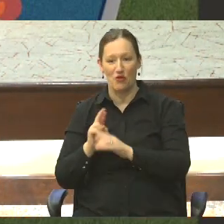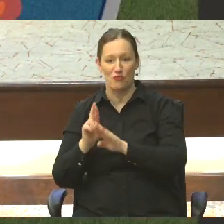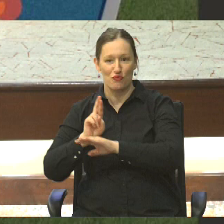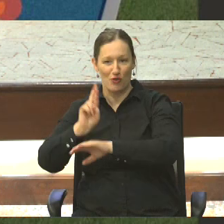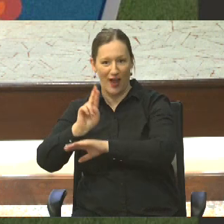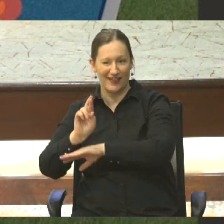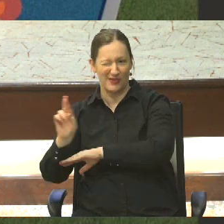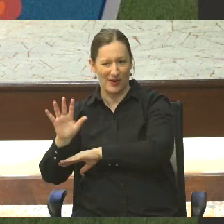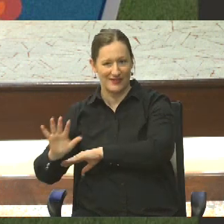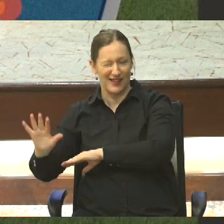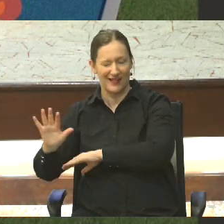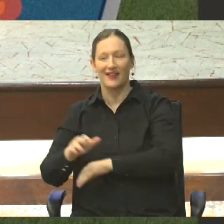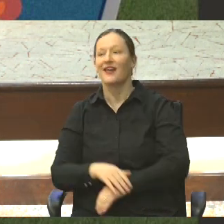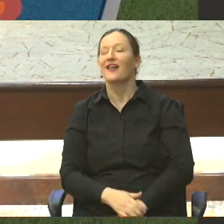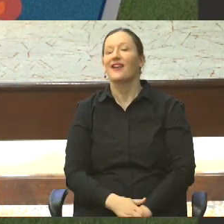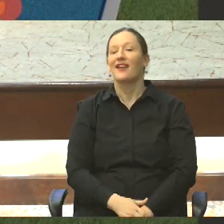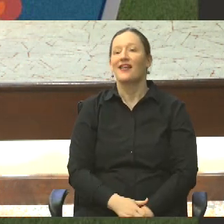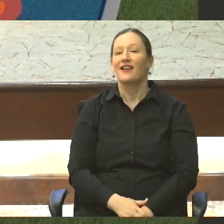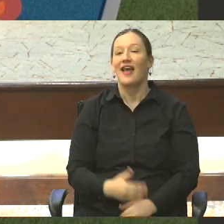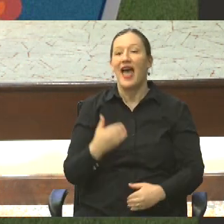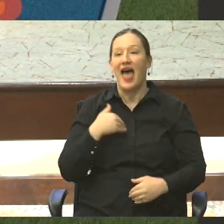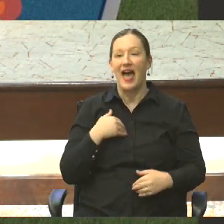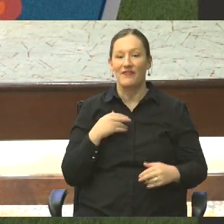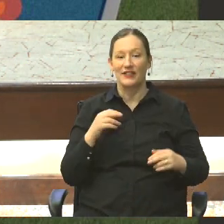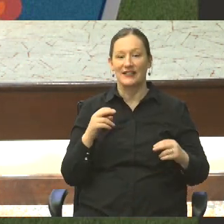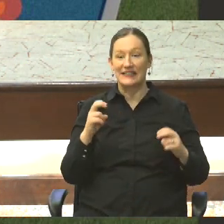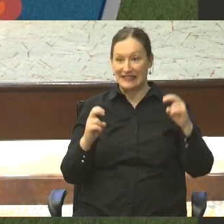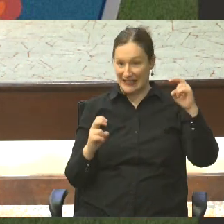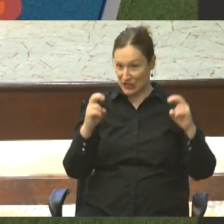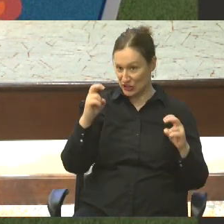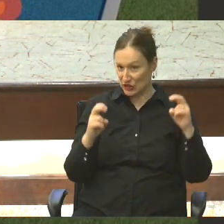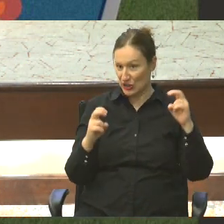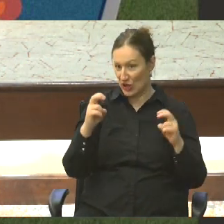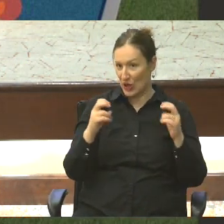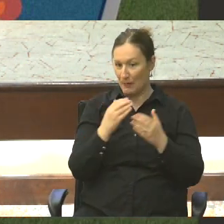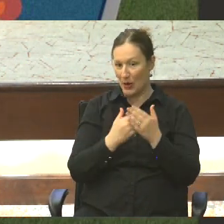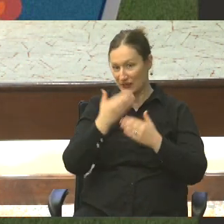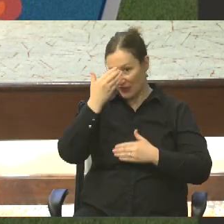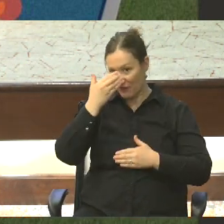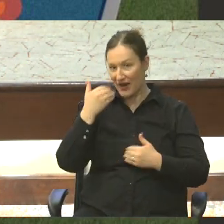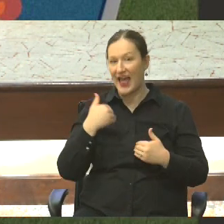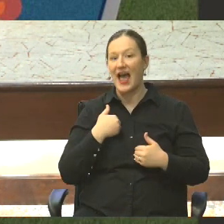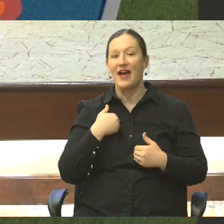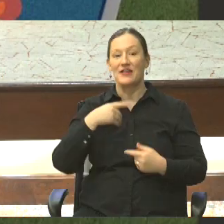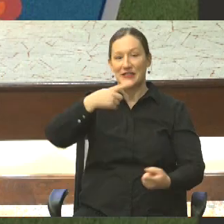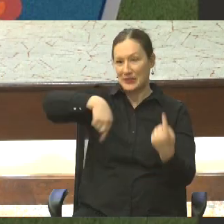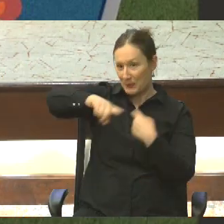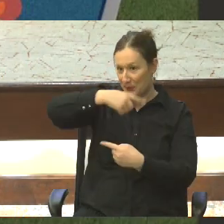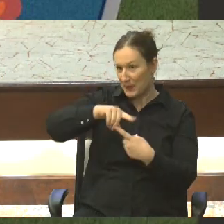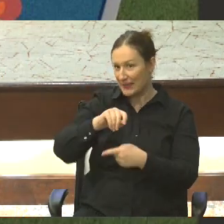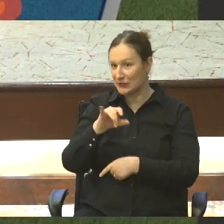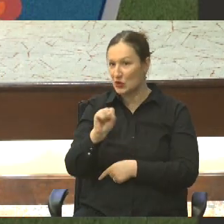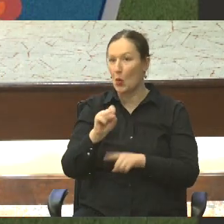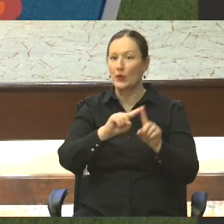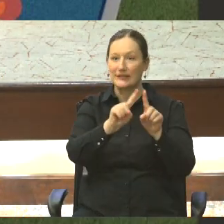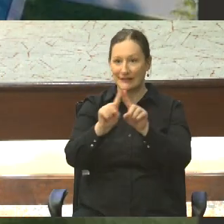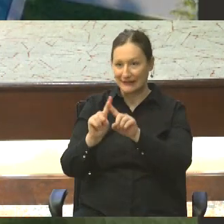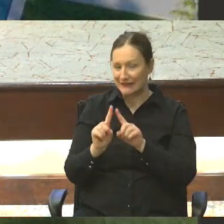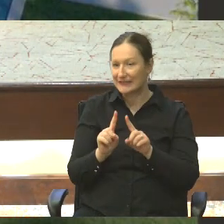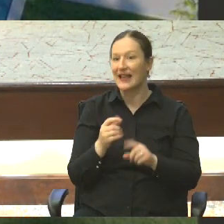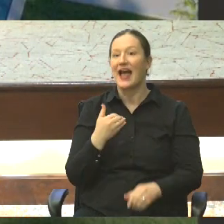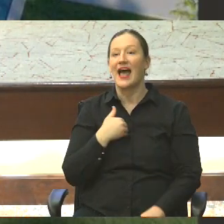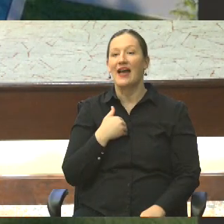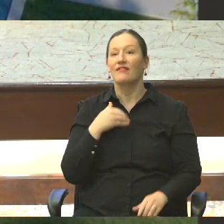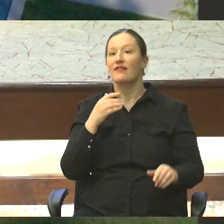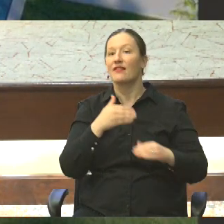accessible seesaw piece down in the front, different spinner toys as well. We can go to the next